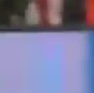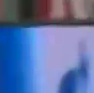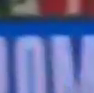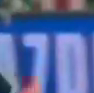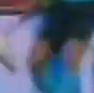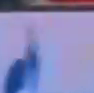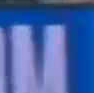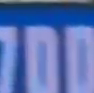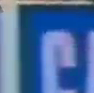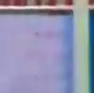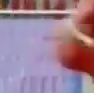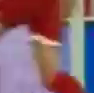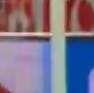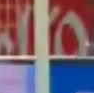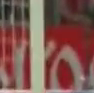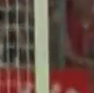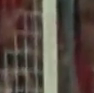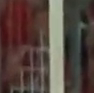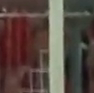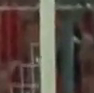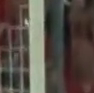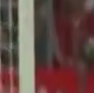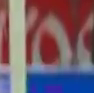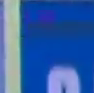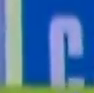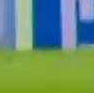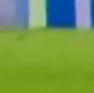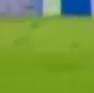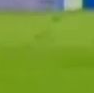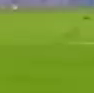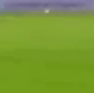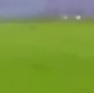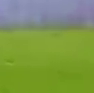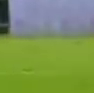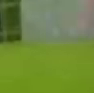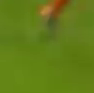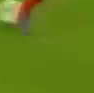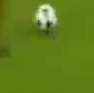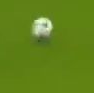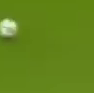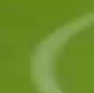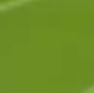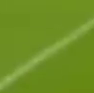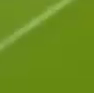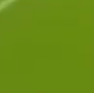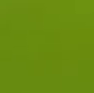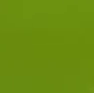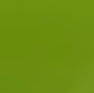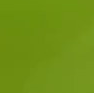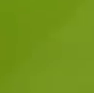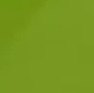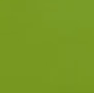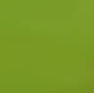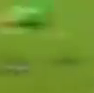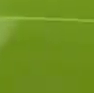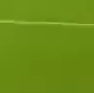the closest player to it? Could he have gone and won it? Instead of backing off, he heads it to Rafinha. Rafinha plays it back to him. It looks